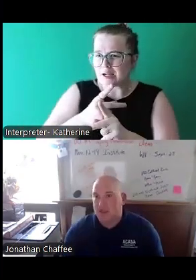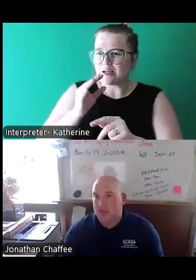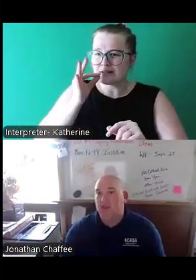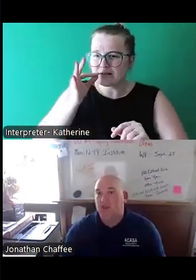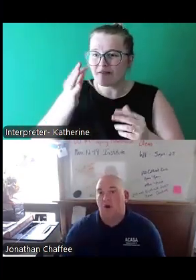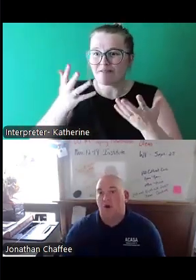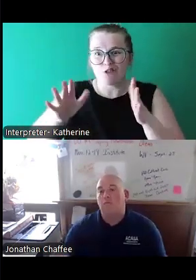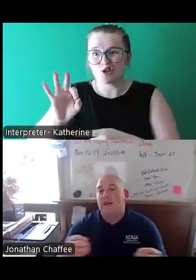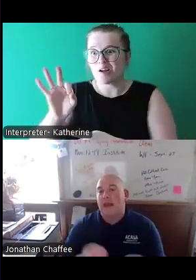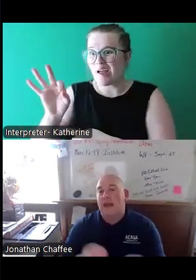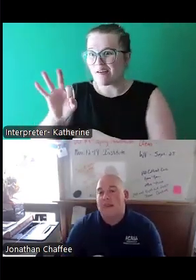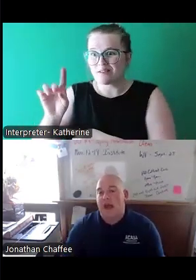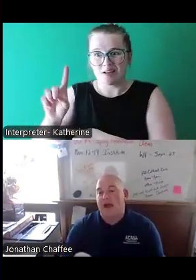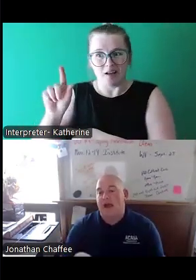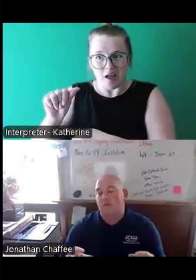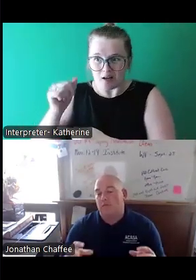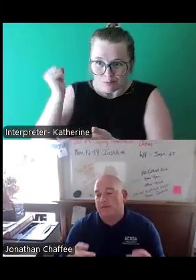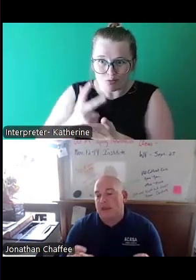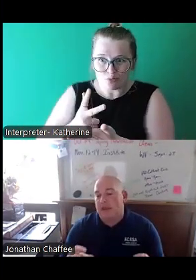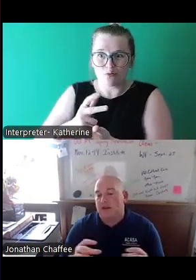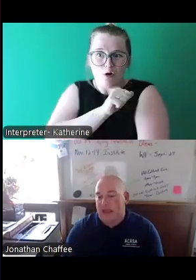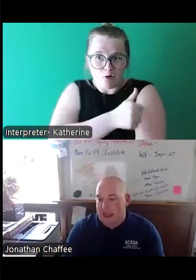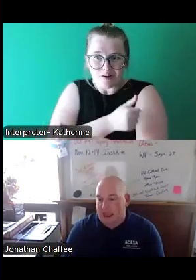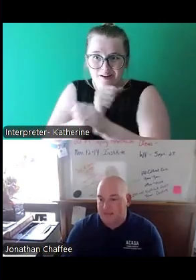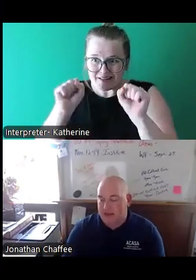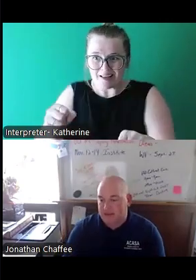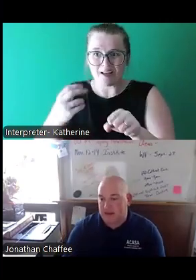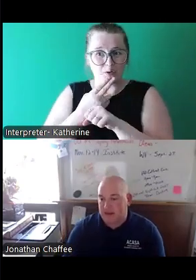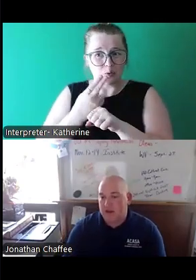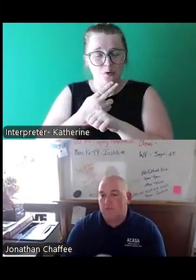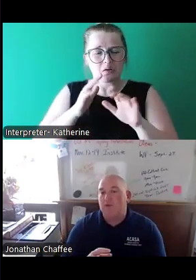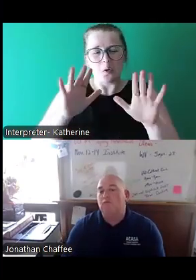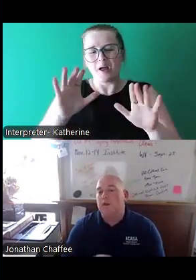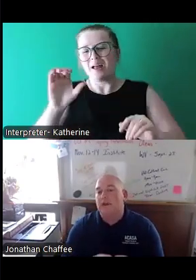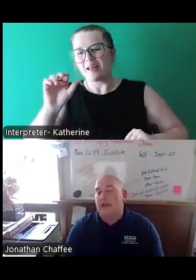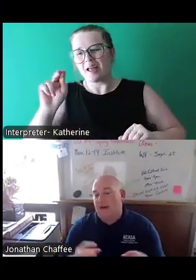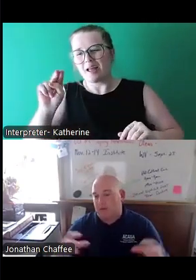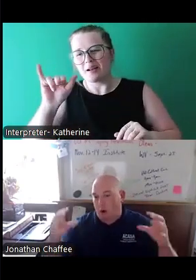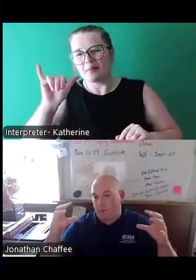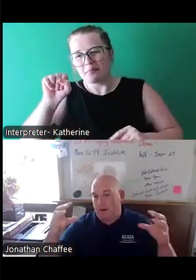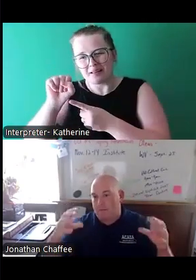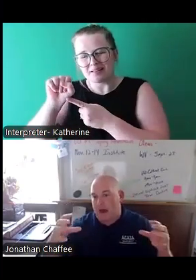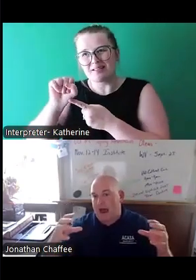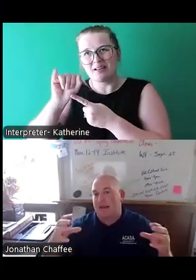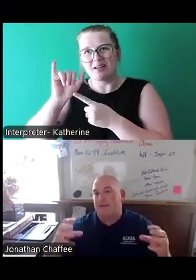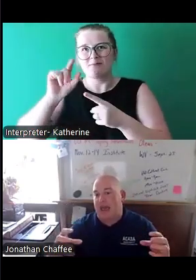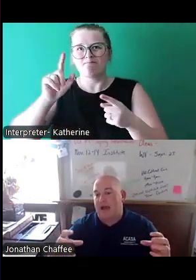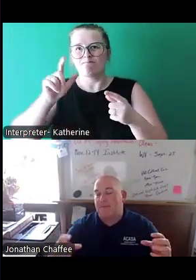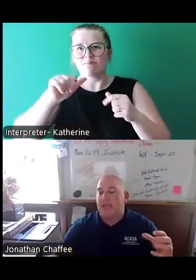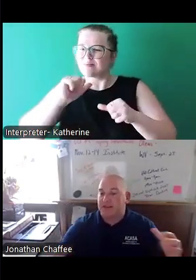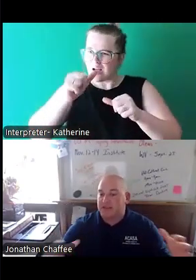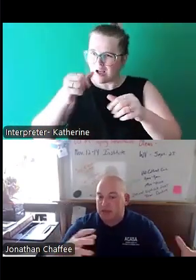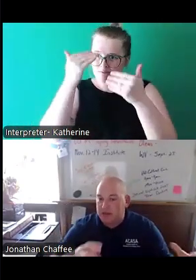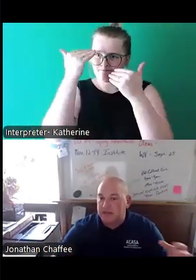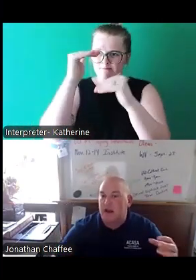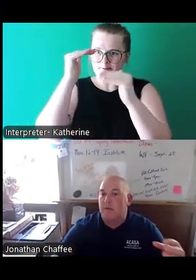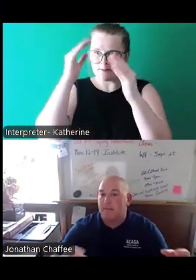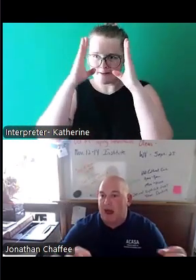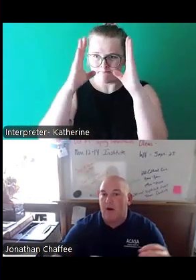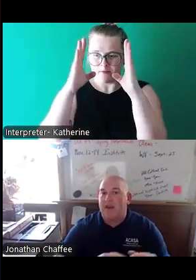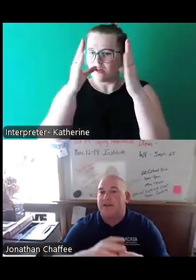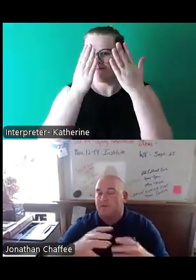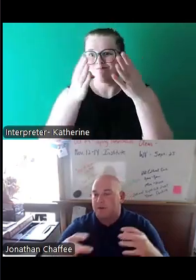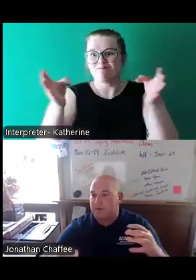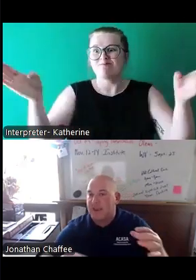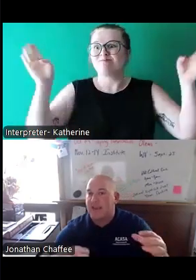FDA authorized to use. So we cannot, when we think of cannabis, we really have to open our mind that as studies come